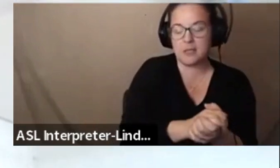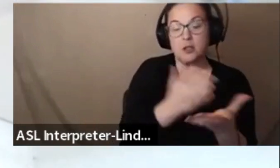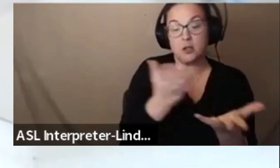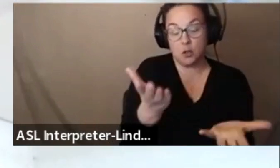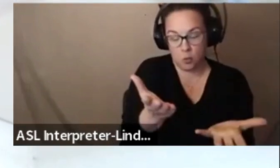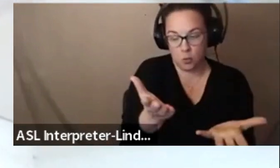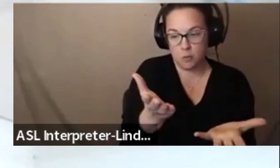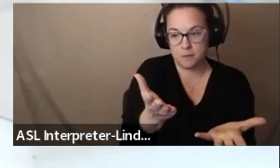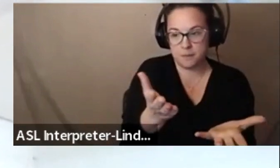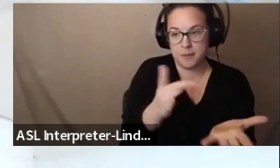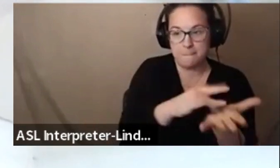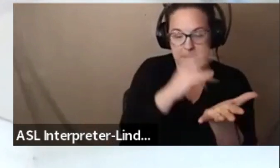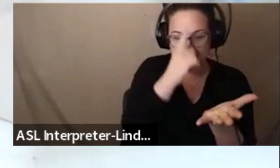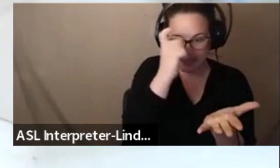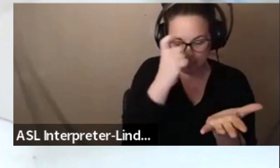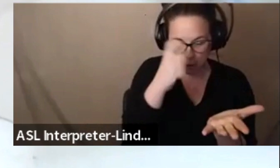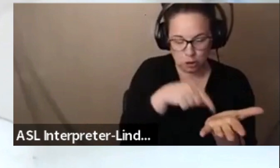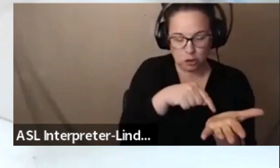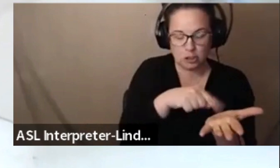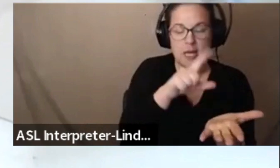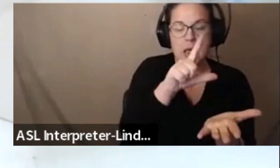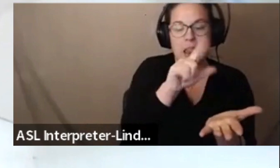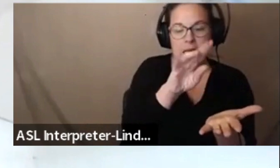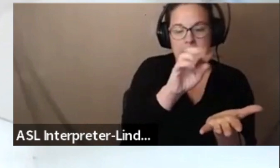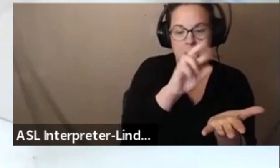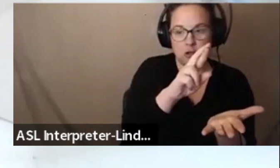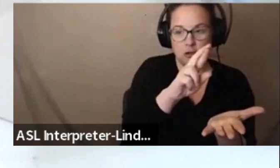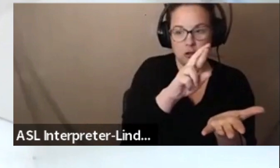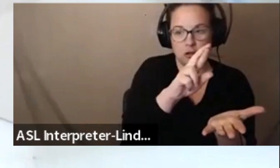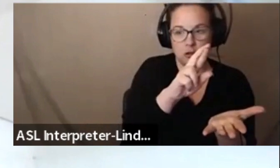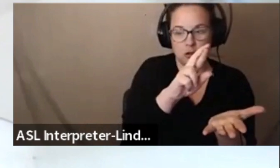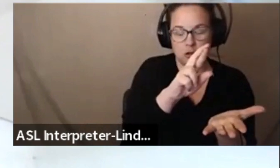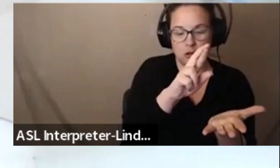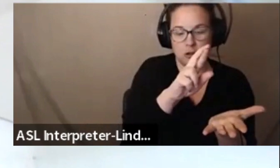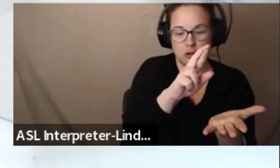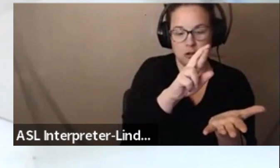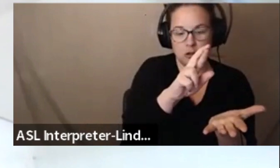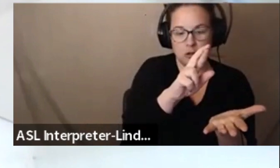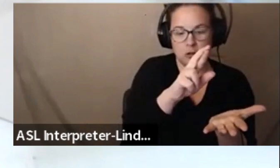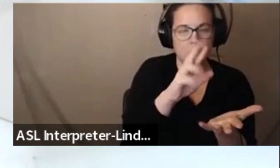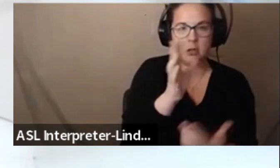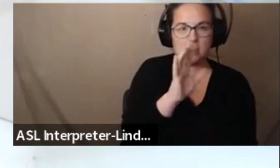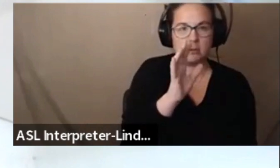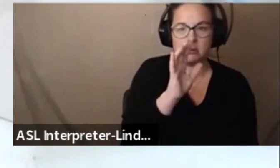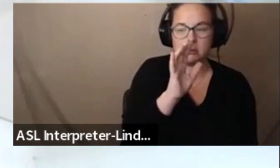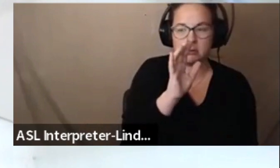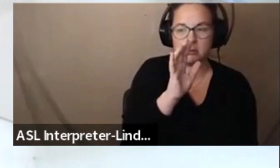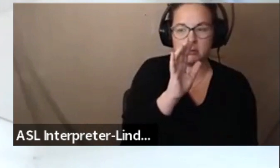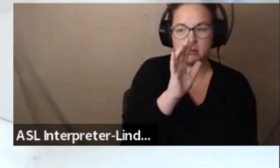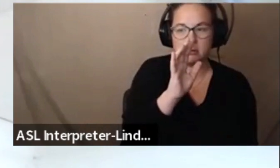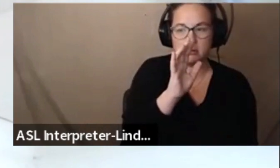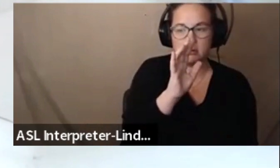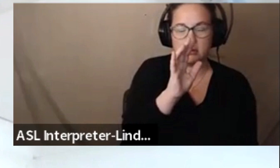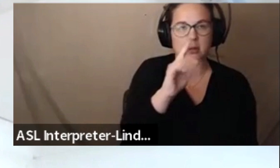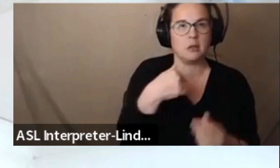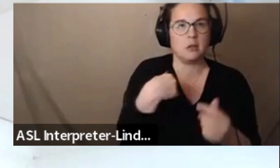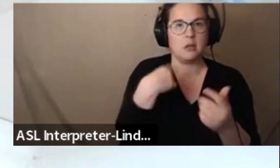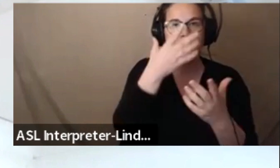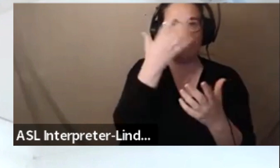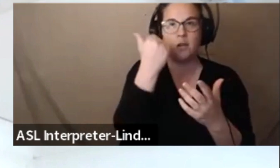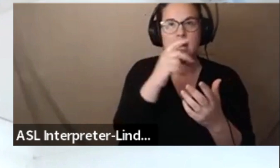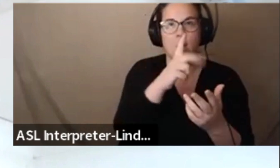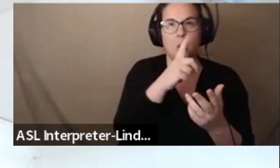in Midsummer Night's Dream, so in the story of Midsummer Night's Dream, Lysander is wants to. Let's